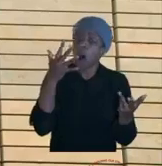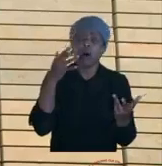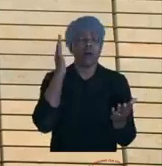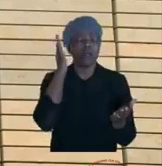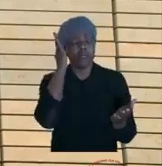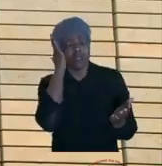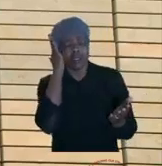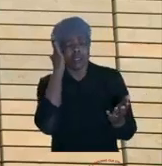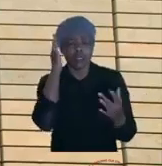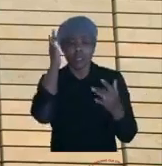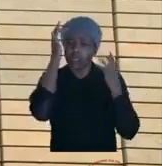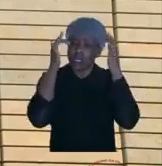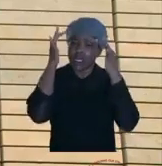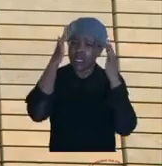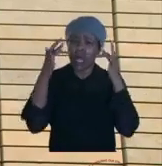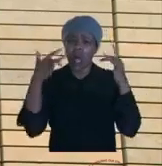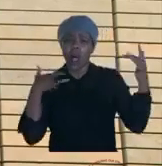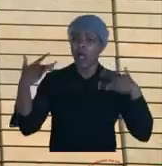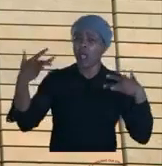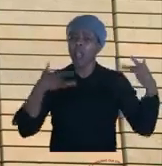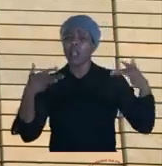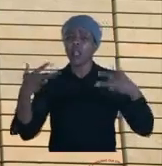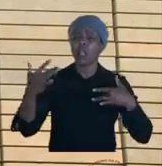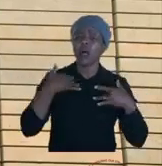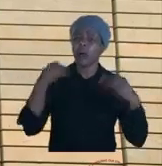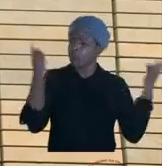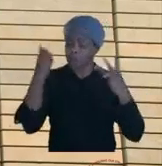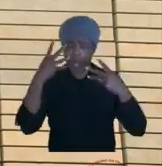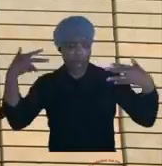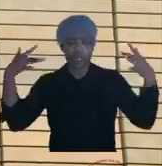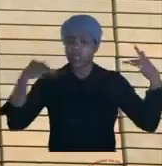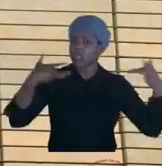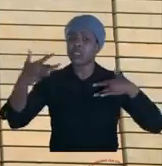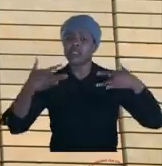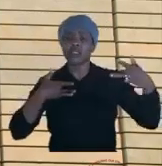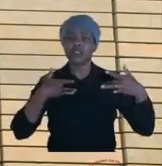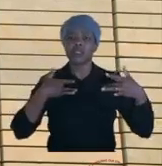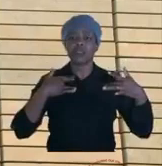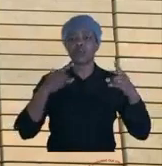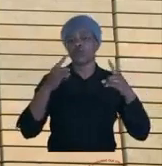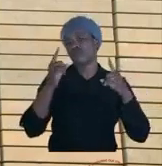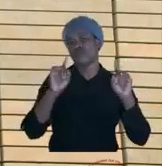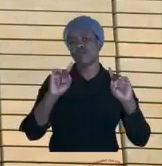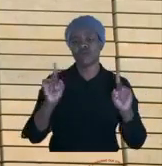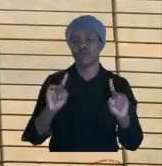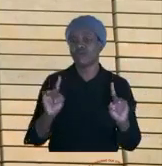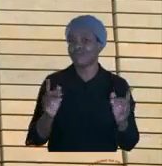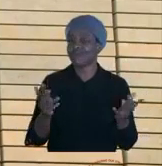genocide and people attacking her for her dreams?